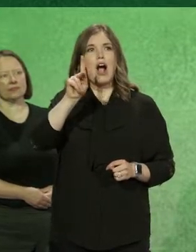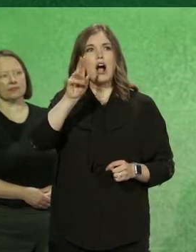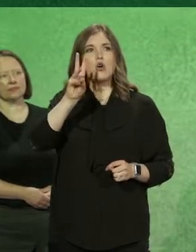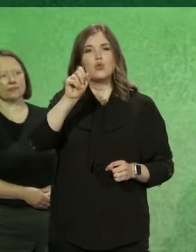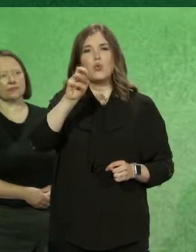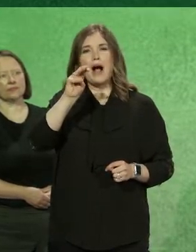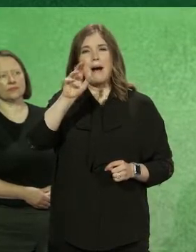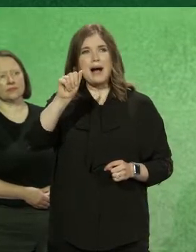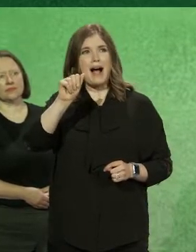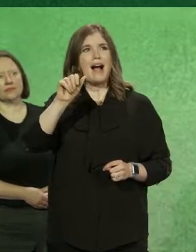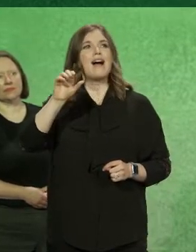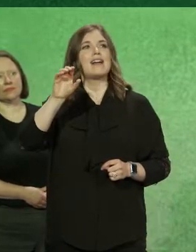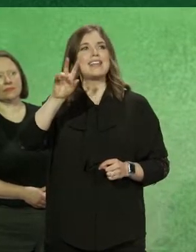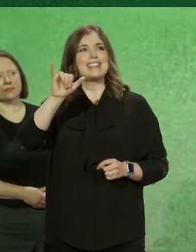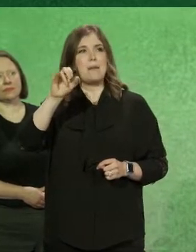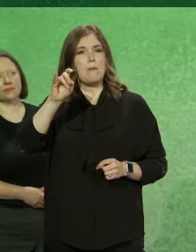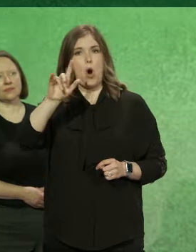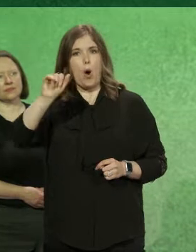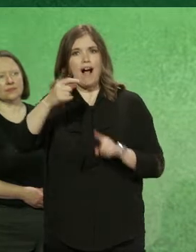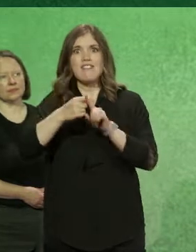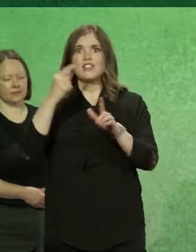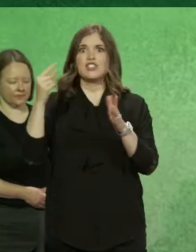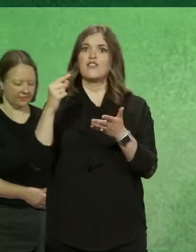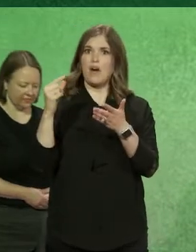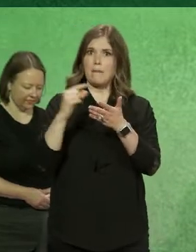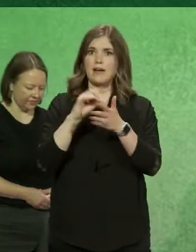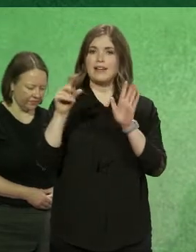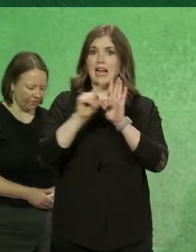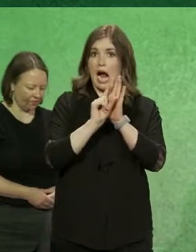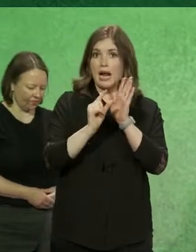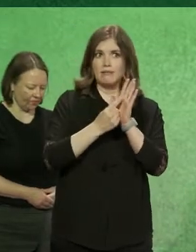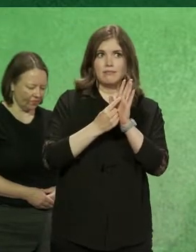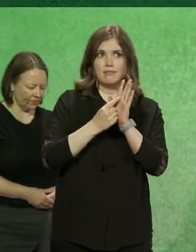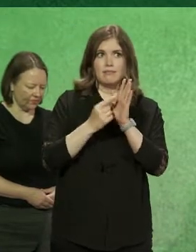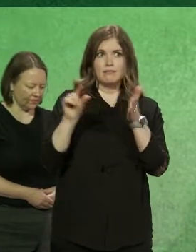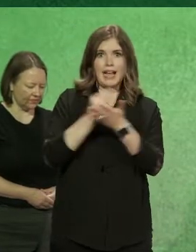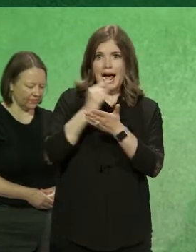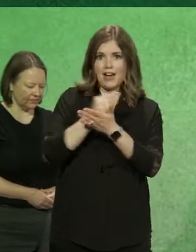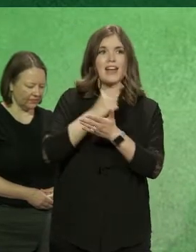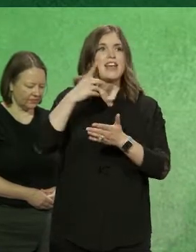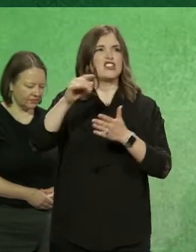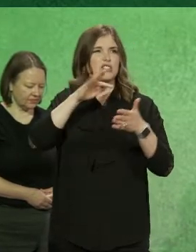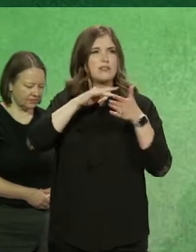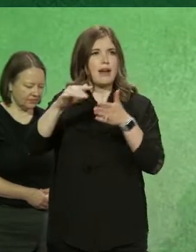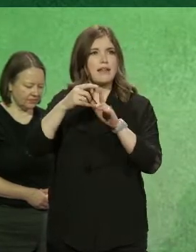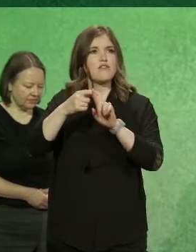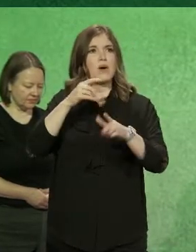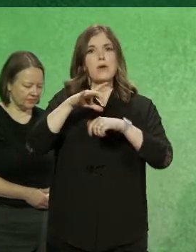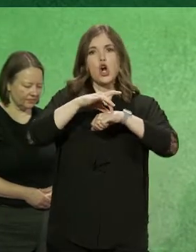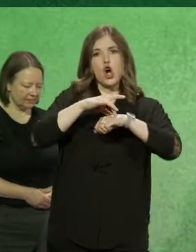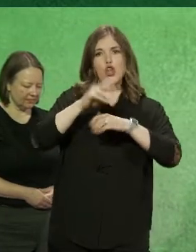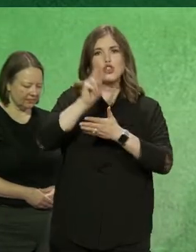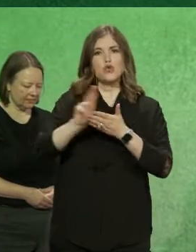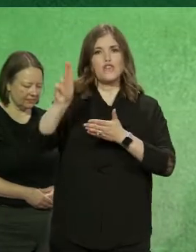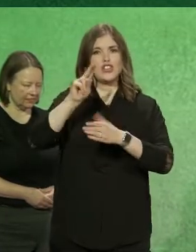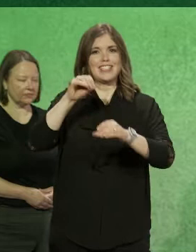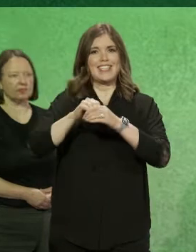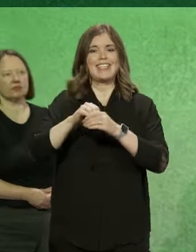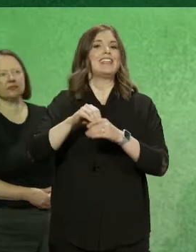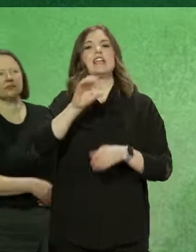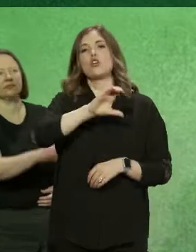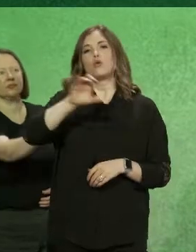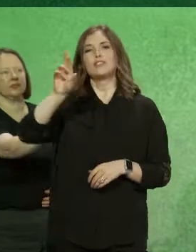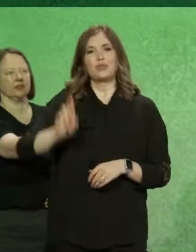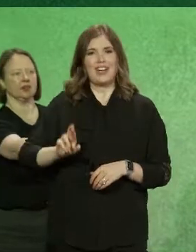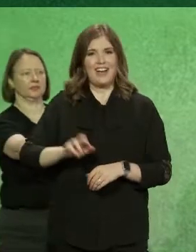from Ghana and studying agriculture science and natural resource management at Earth University in Costa Rica.